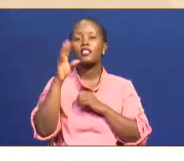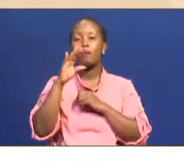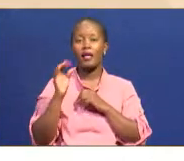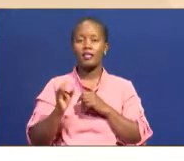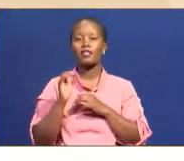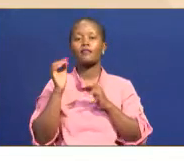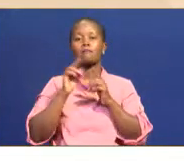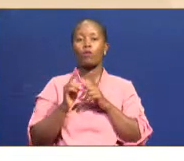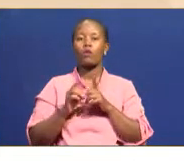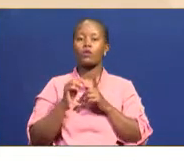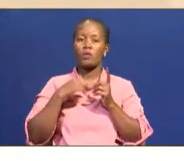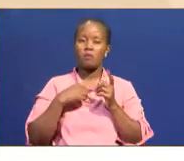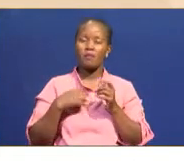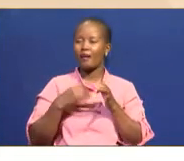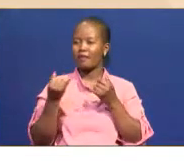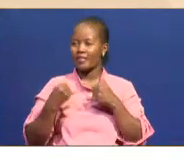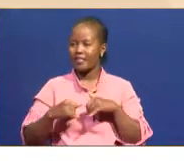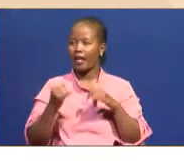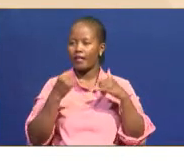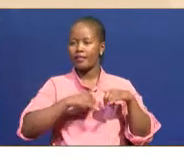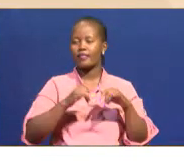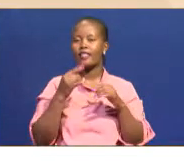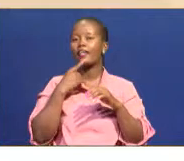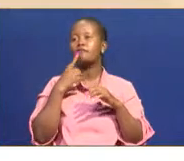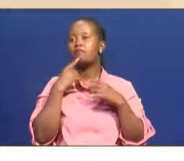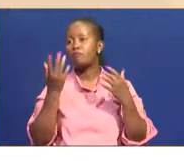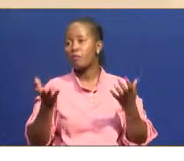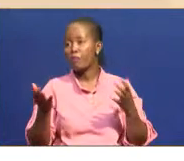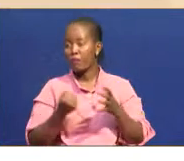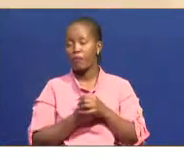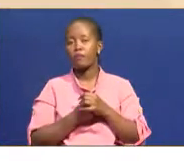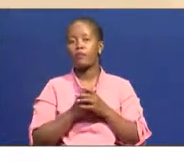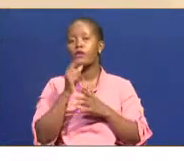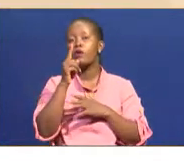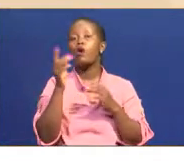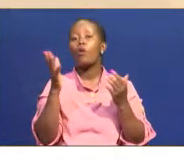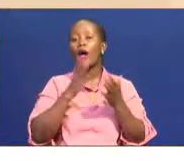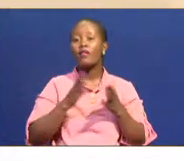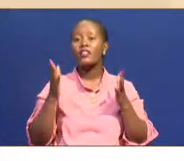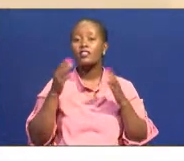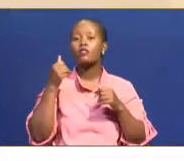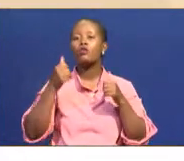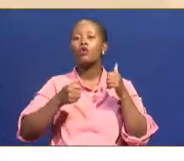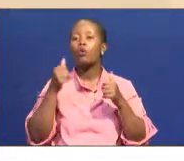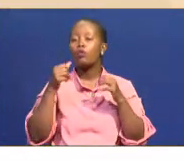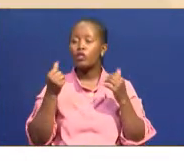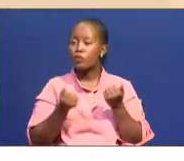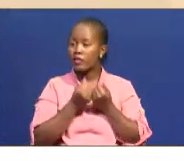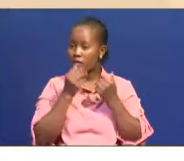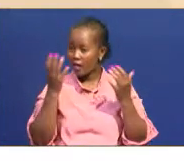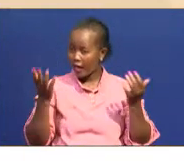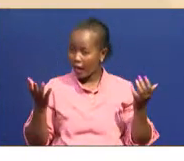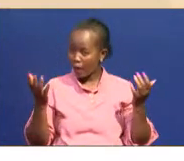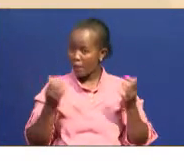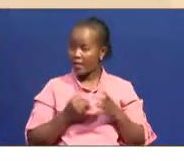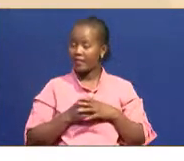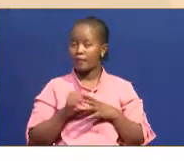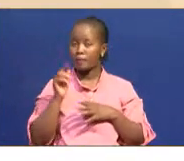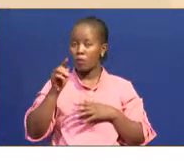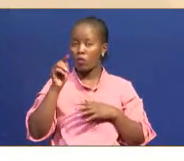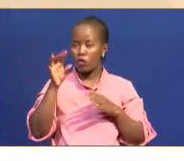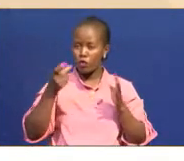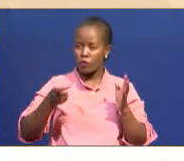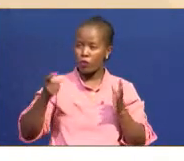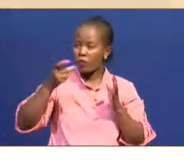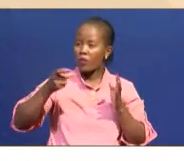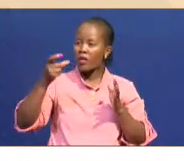I'm trying to say. Then, one of the things which will happen is that you're increasing a